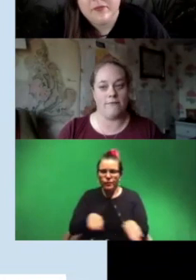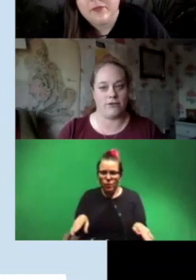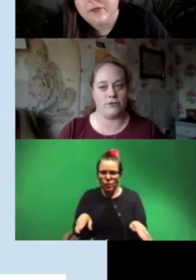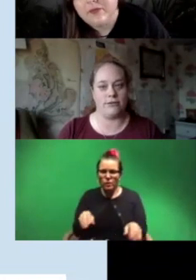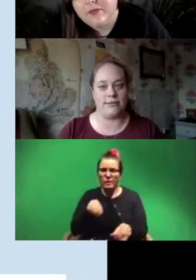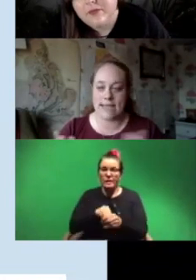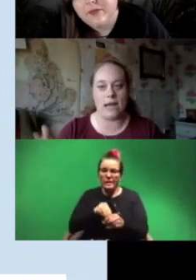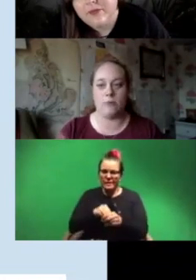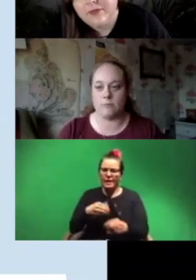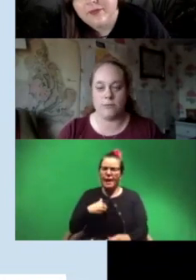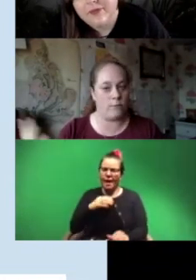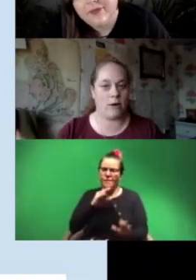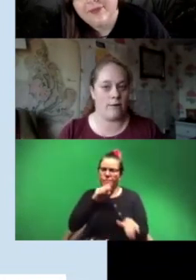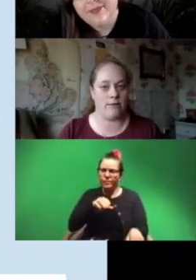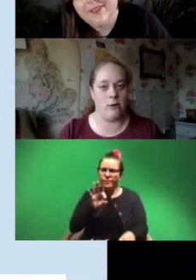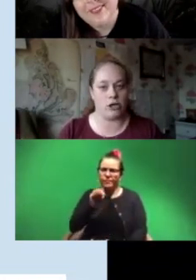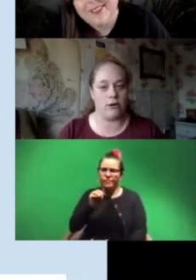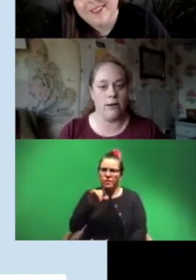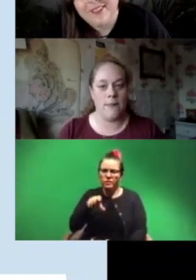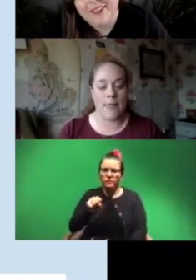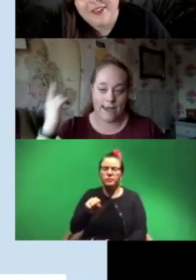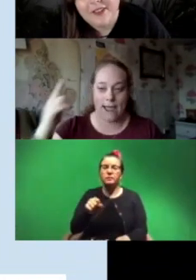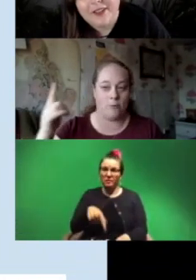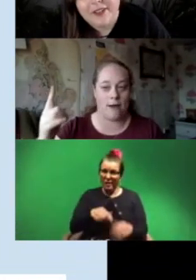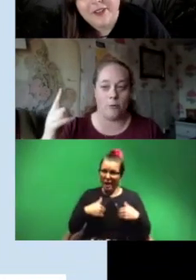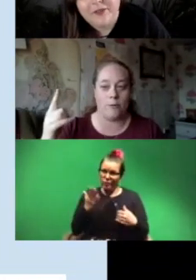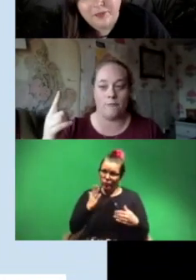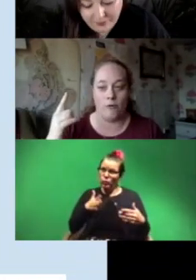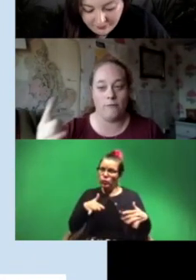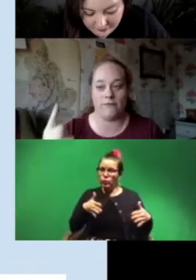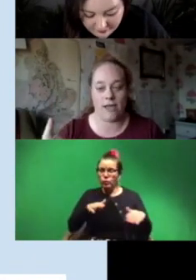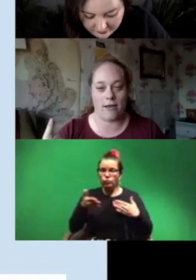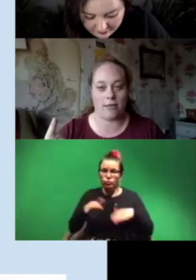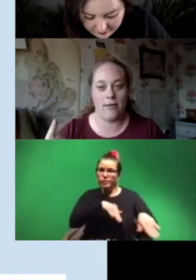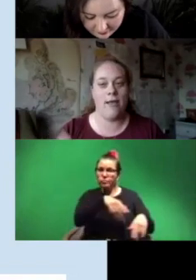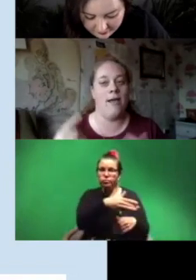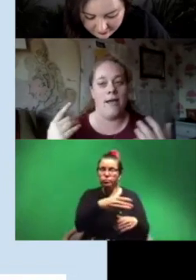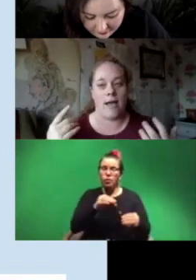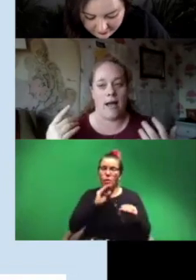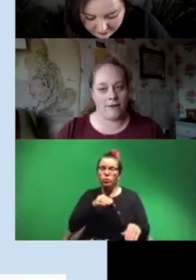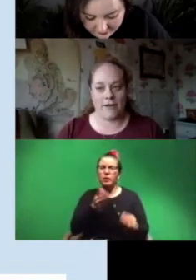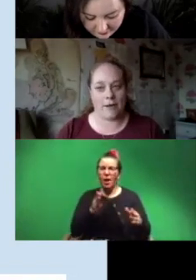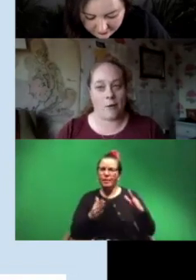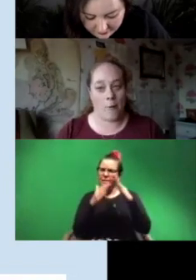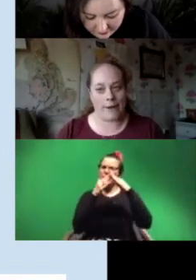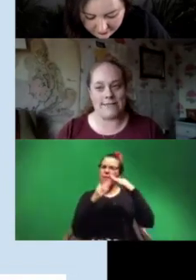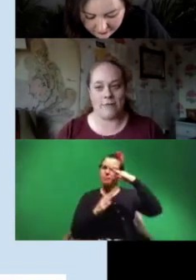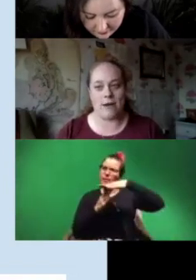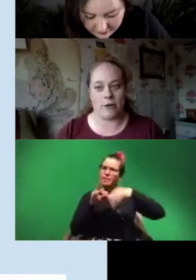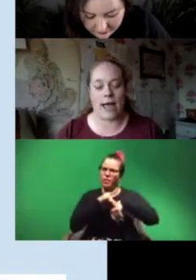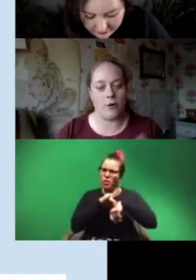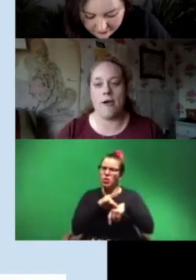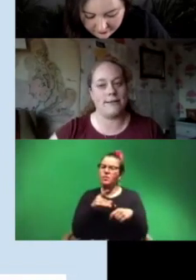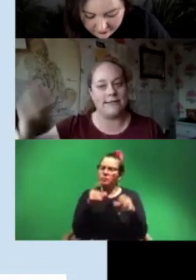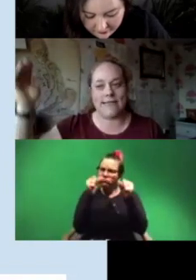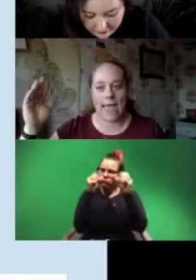marine fossils. These are animals that were swimming around in the ocean, and now they're up at the roof of the Earth. I find that quite incredible.